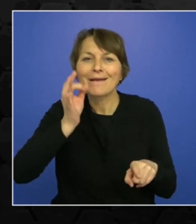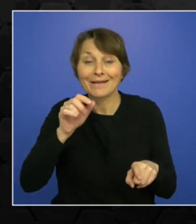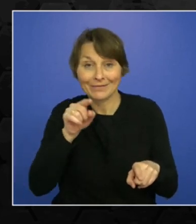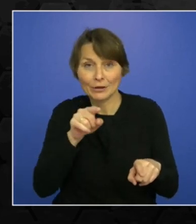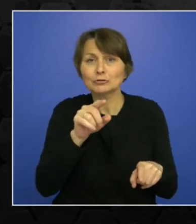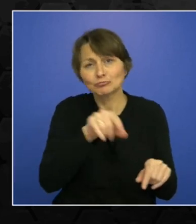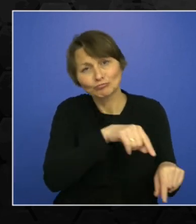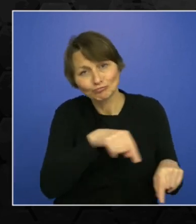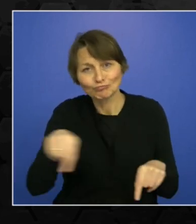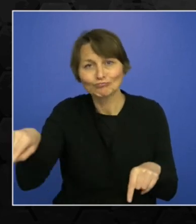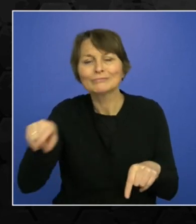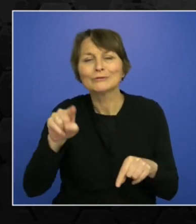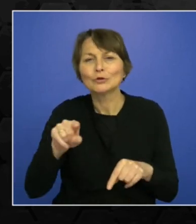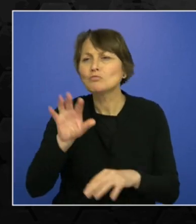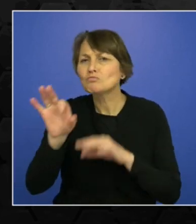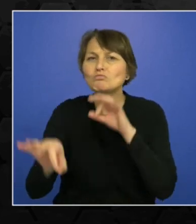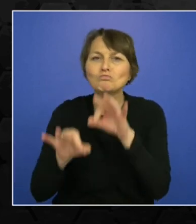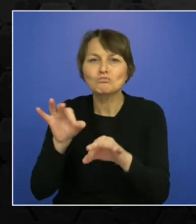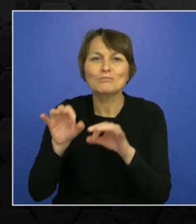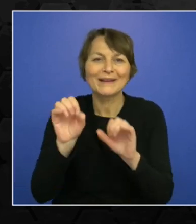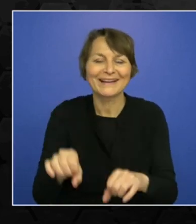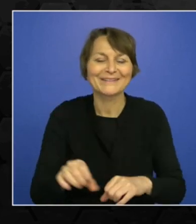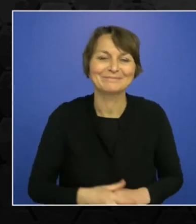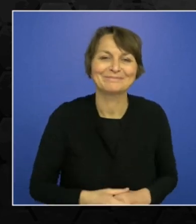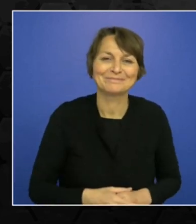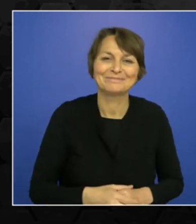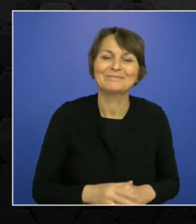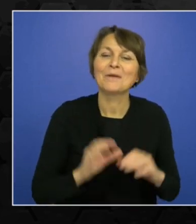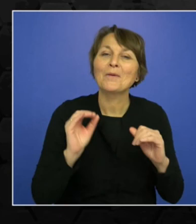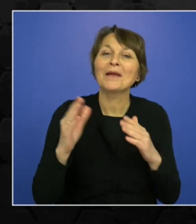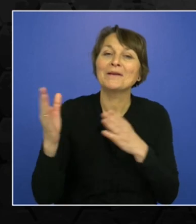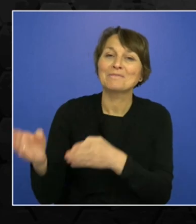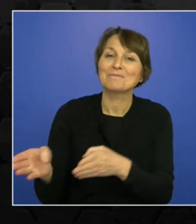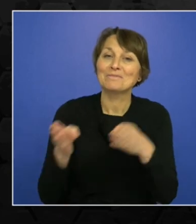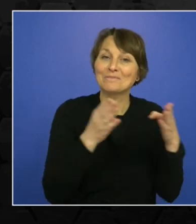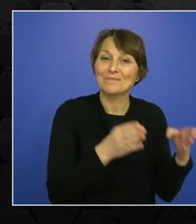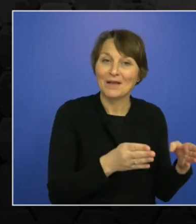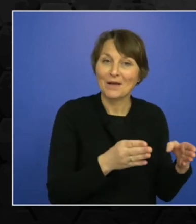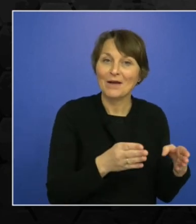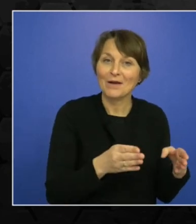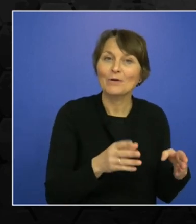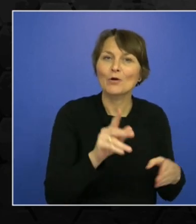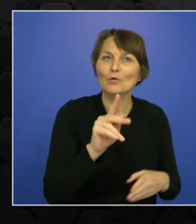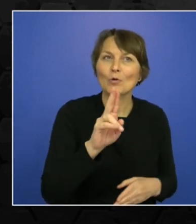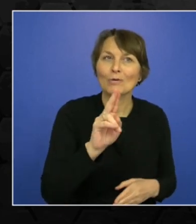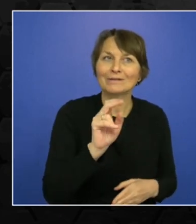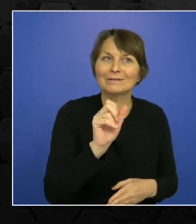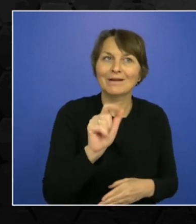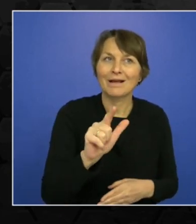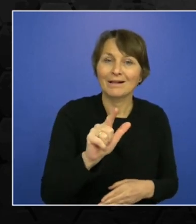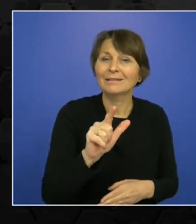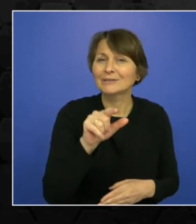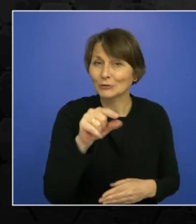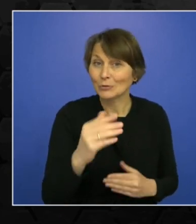well. So for this, I'm going to hand over to you, Kunal. You can introduce our next speaker, right?